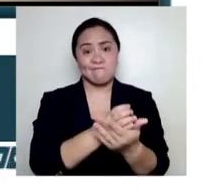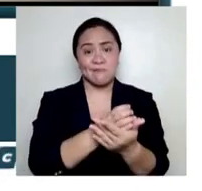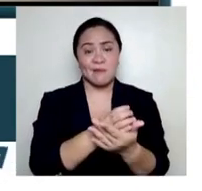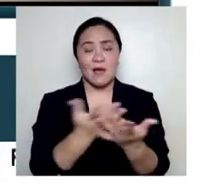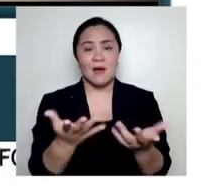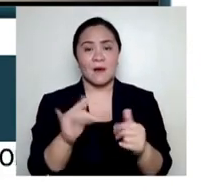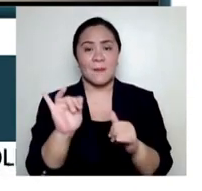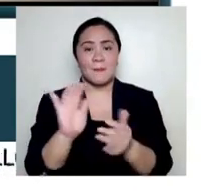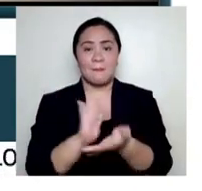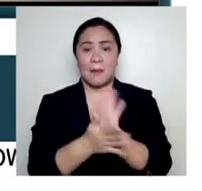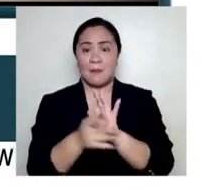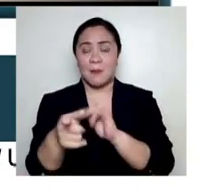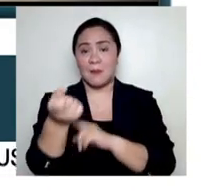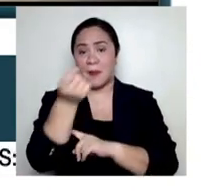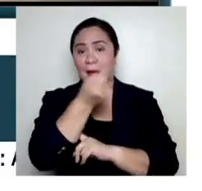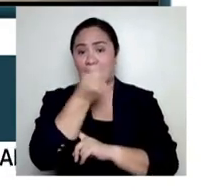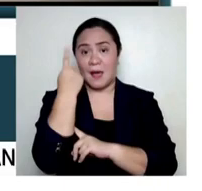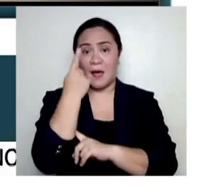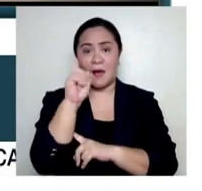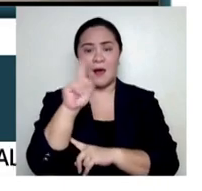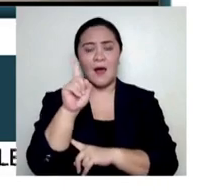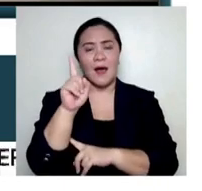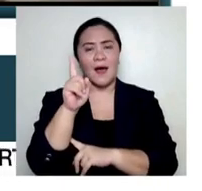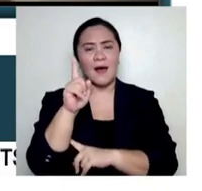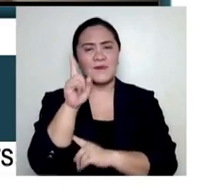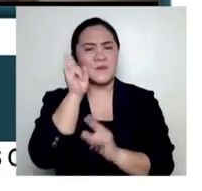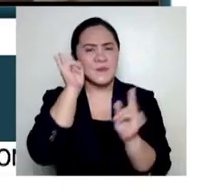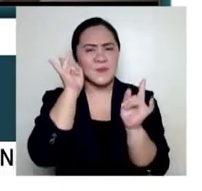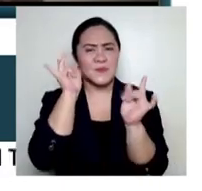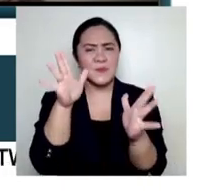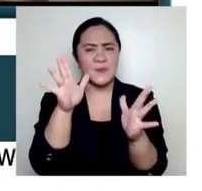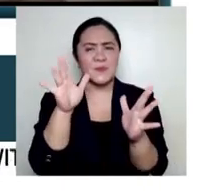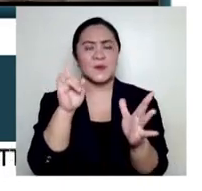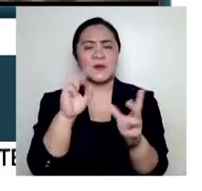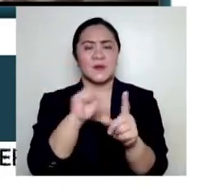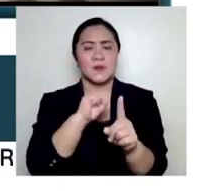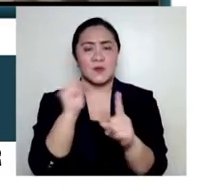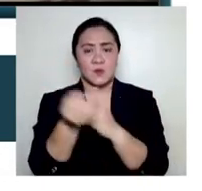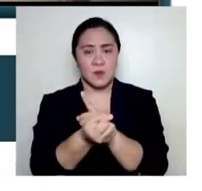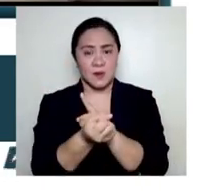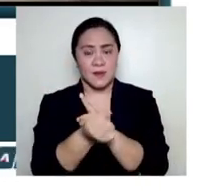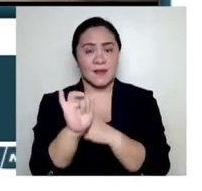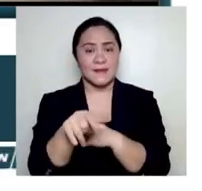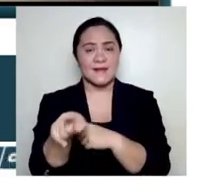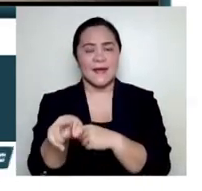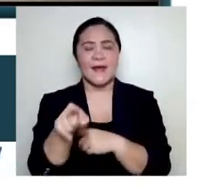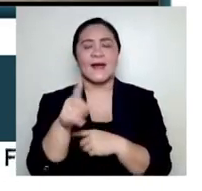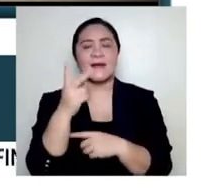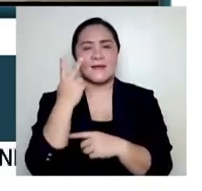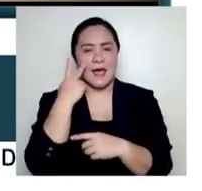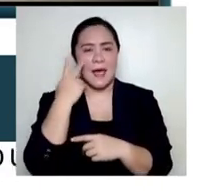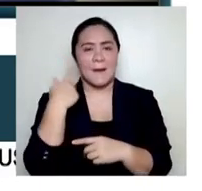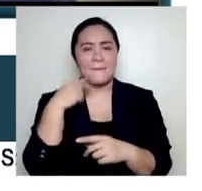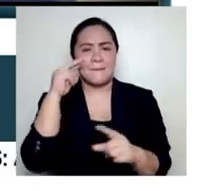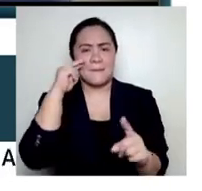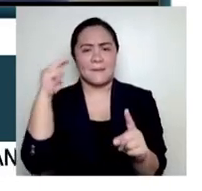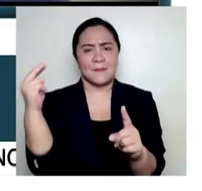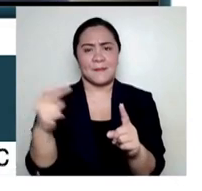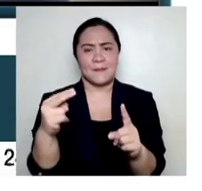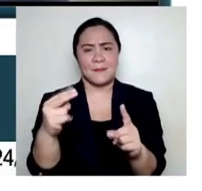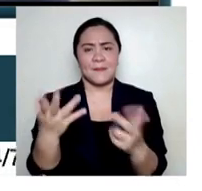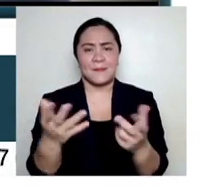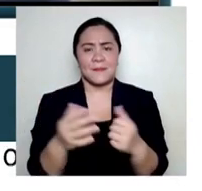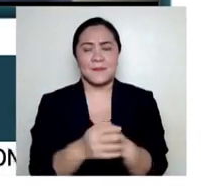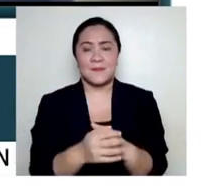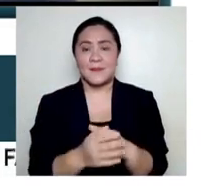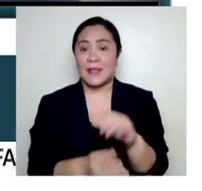or she understands the danger of the situation, again, that's another, aspect that we have to look into. But if you